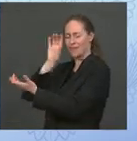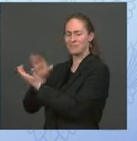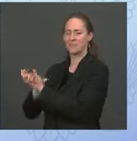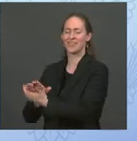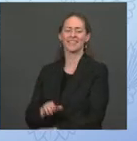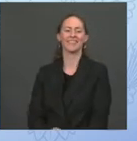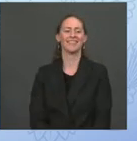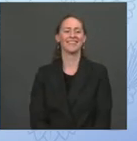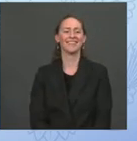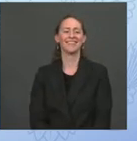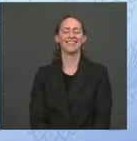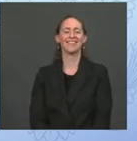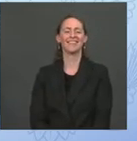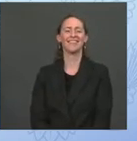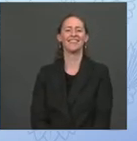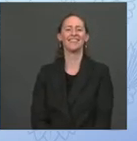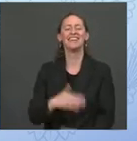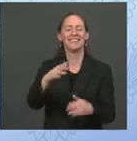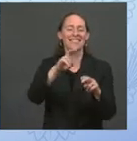Please, please sit down.